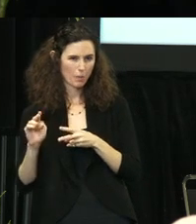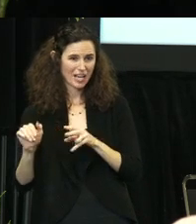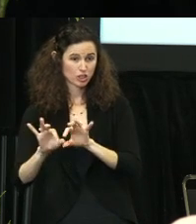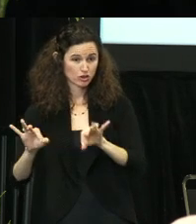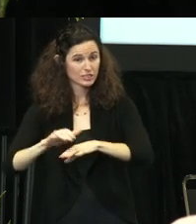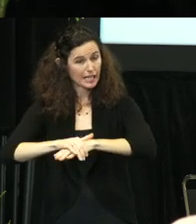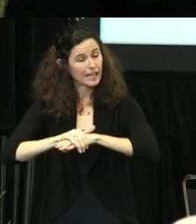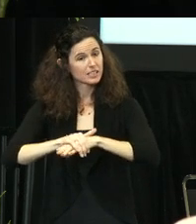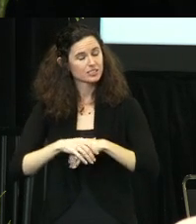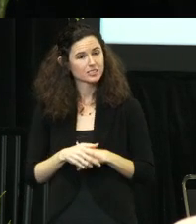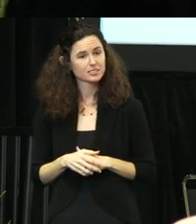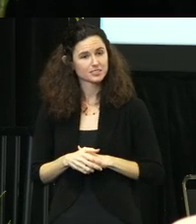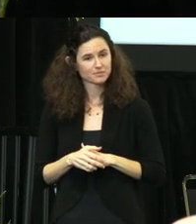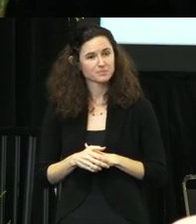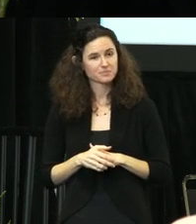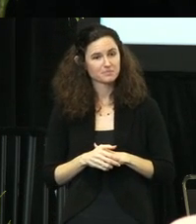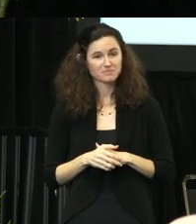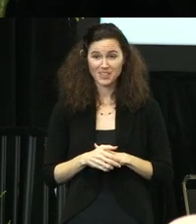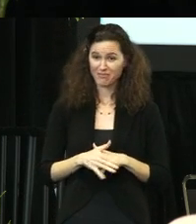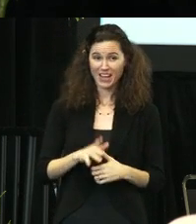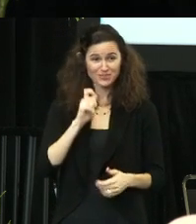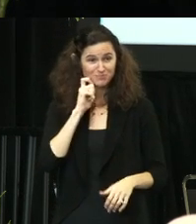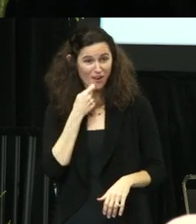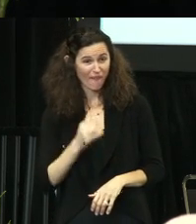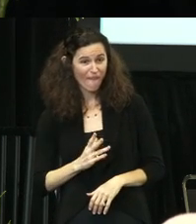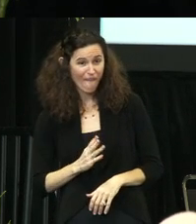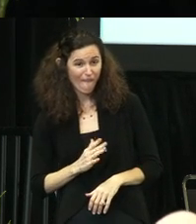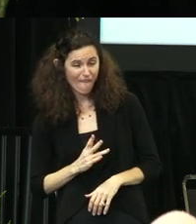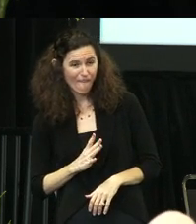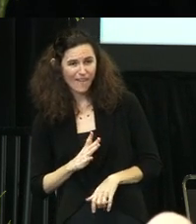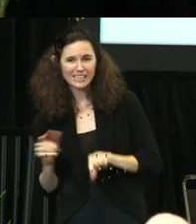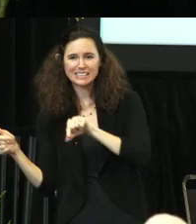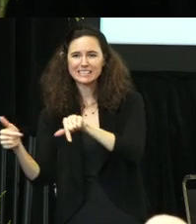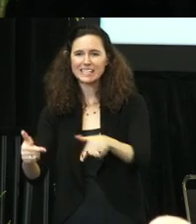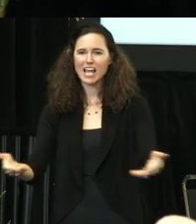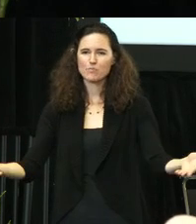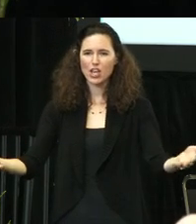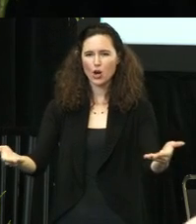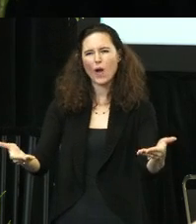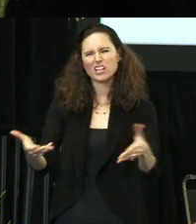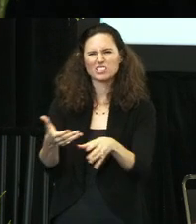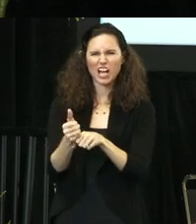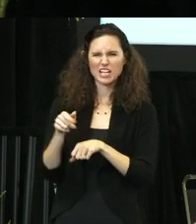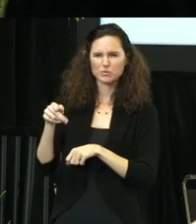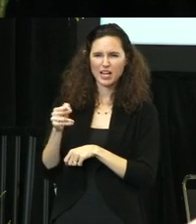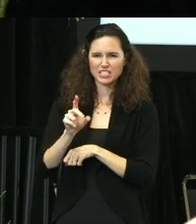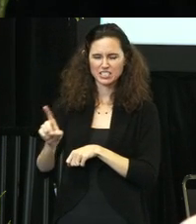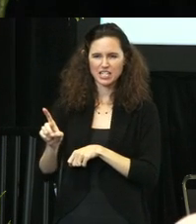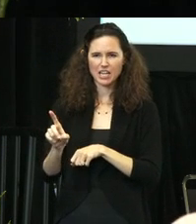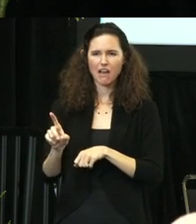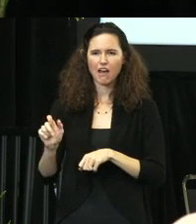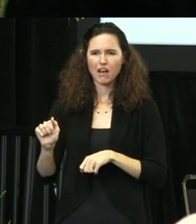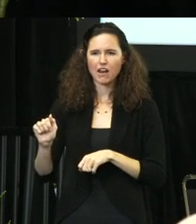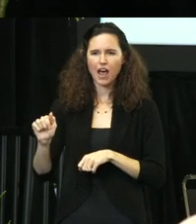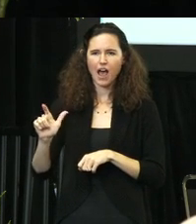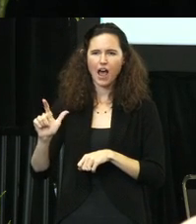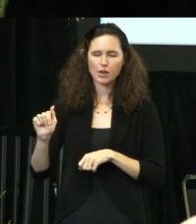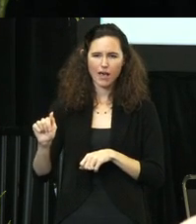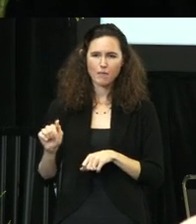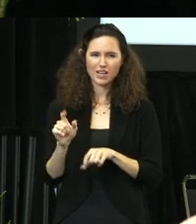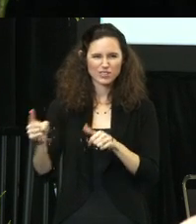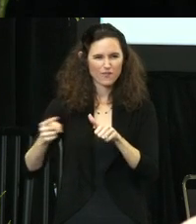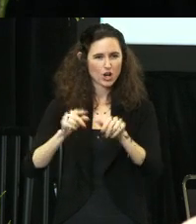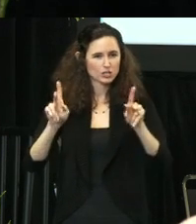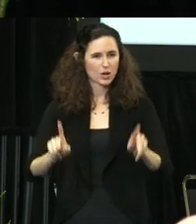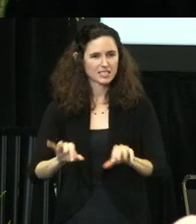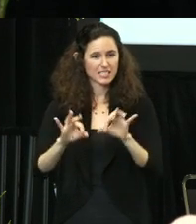So pretty cool. And he came to us, well, he got his PhD at Alabama and was the first person in his